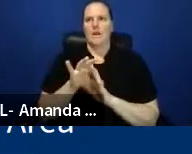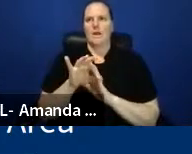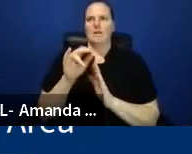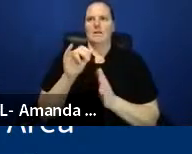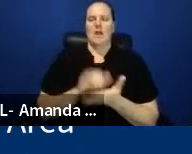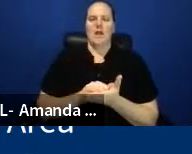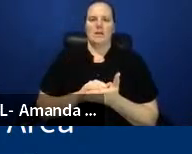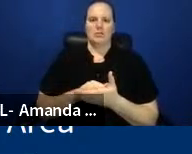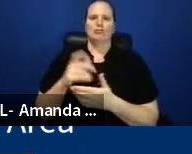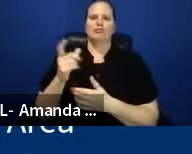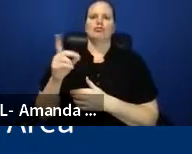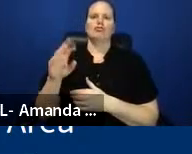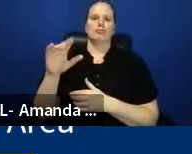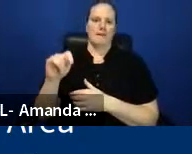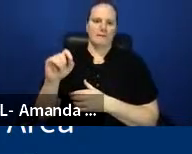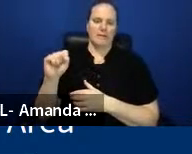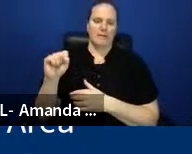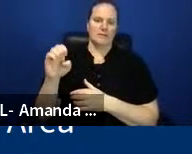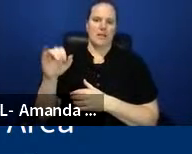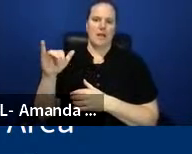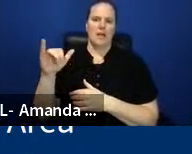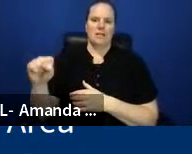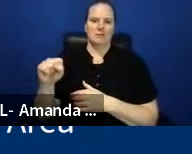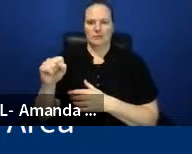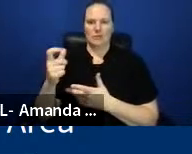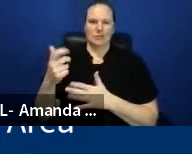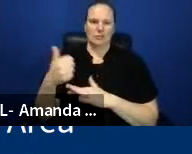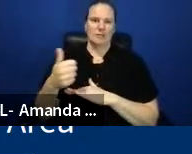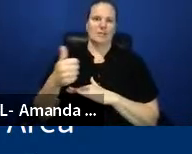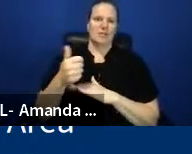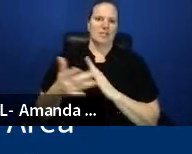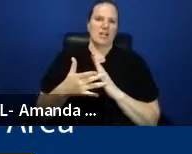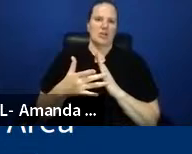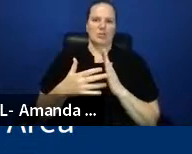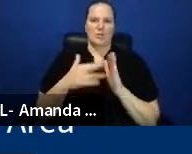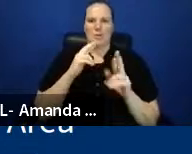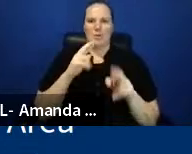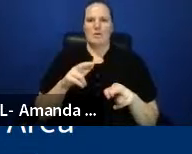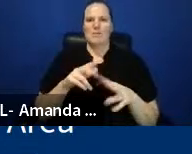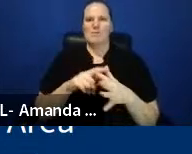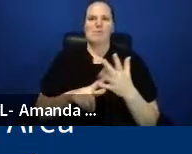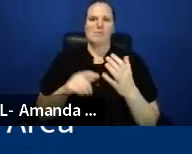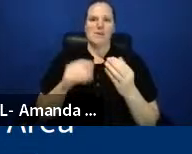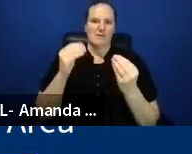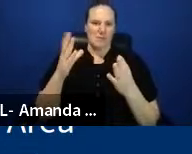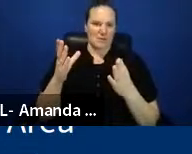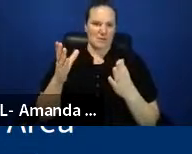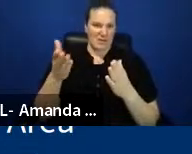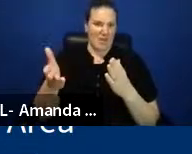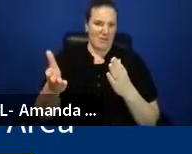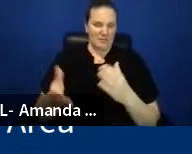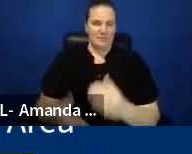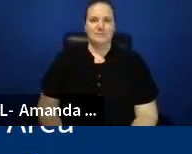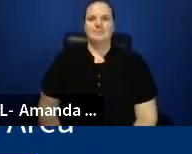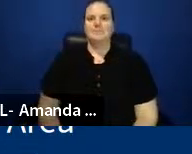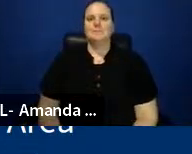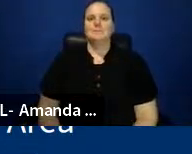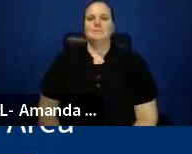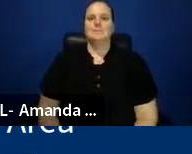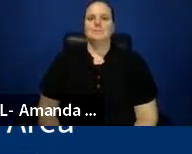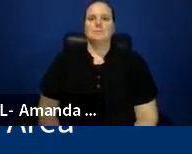the draft SCIS or sometimes in the transportation tech report. So those we have that information right there for you. So starting off, I'm going to start off